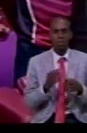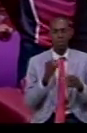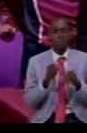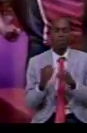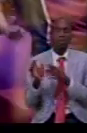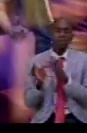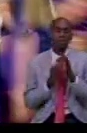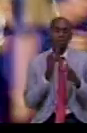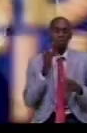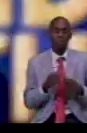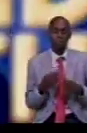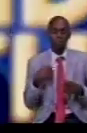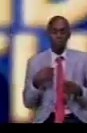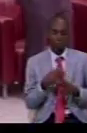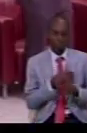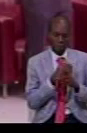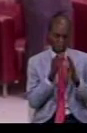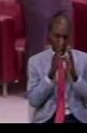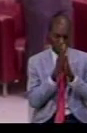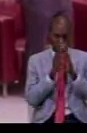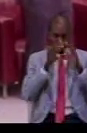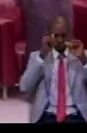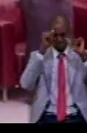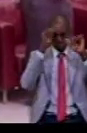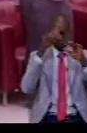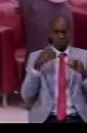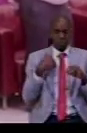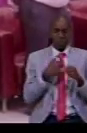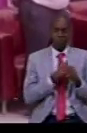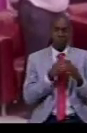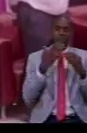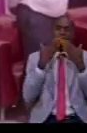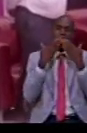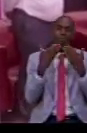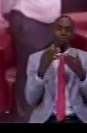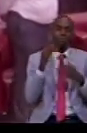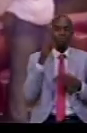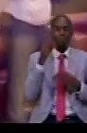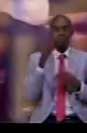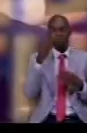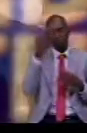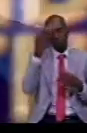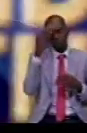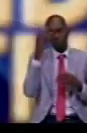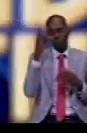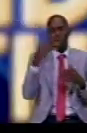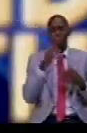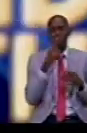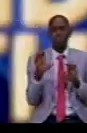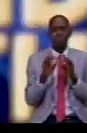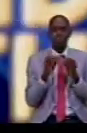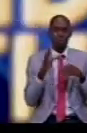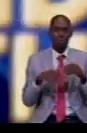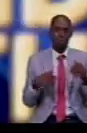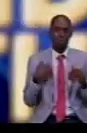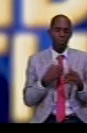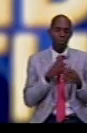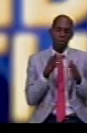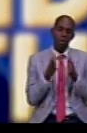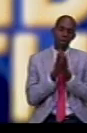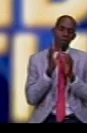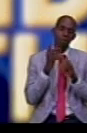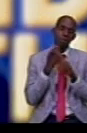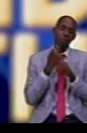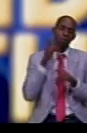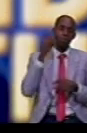Jesus' name we pray. Father, we are grateful unto you. We know you are doing more than what you have asked from you. We know you will help